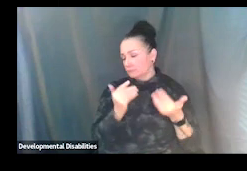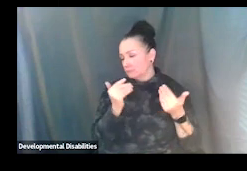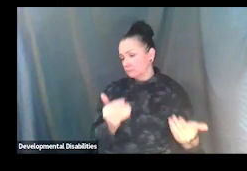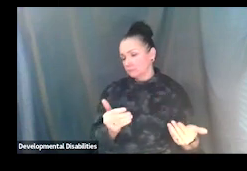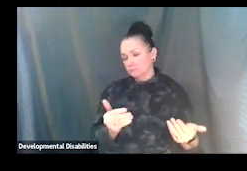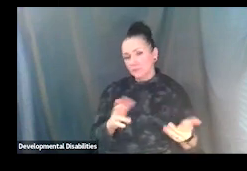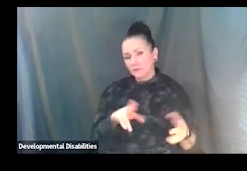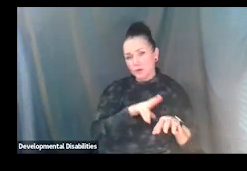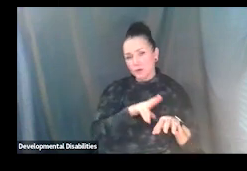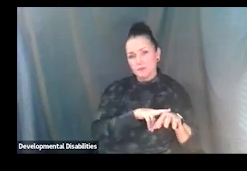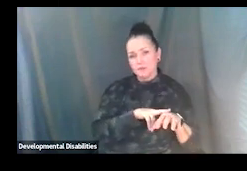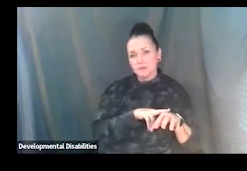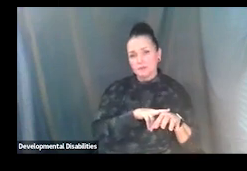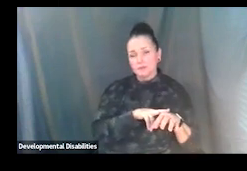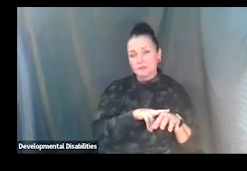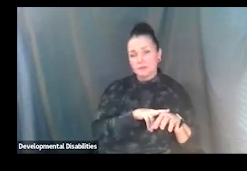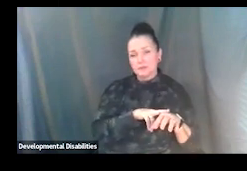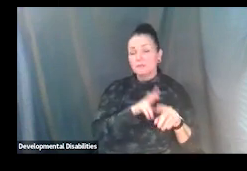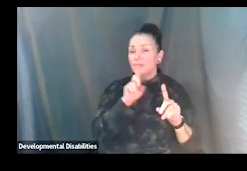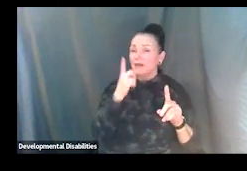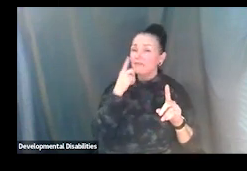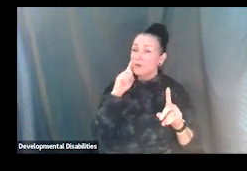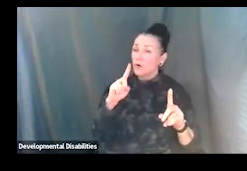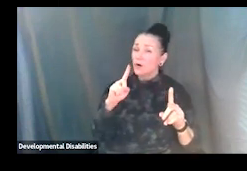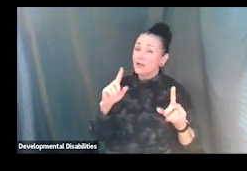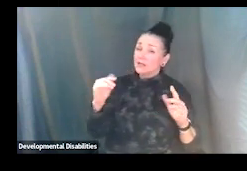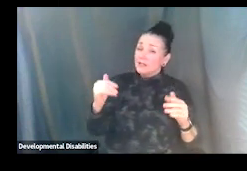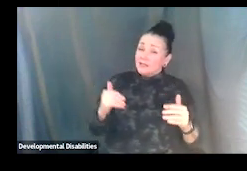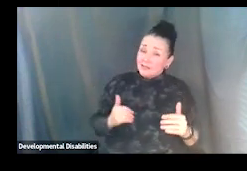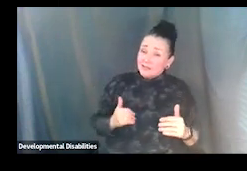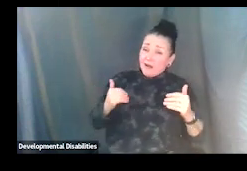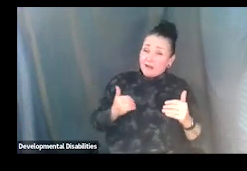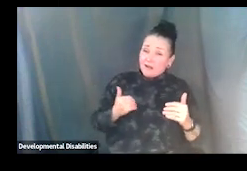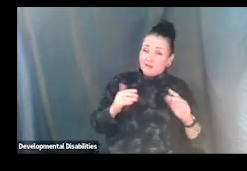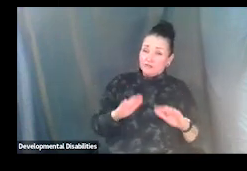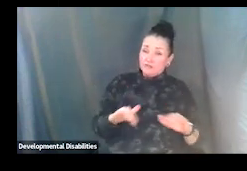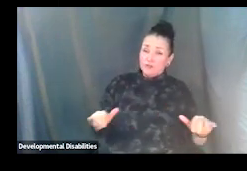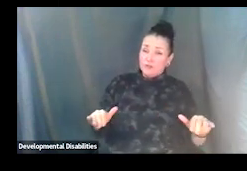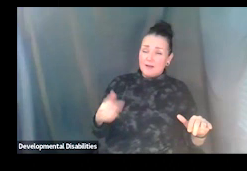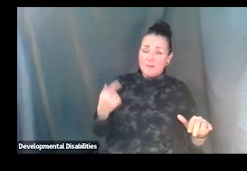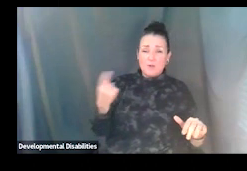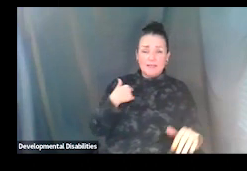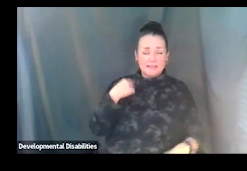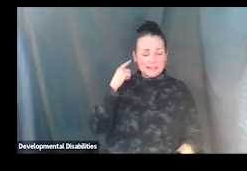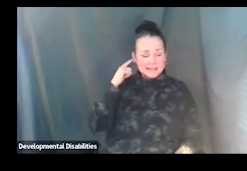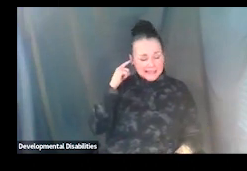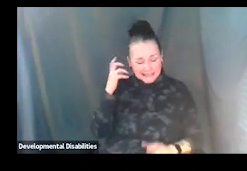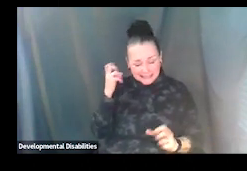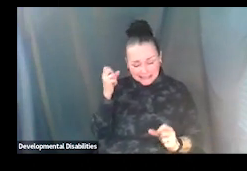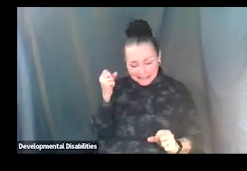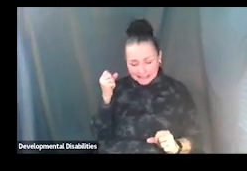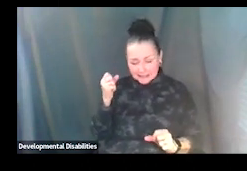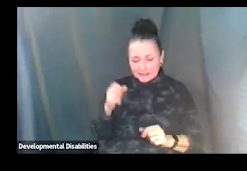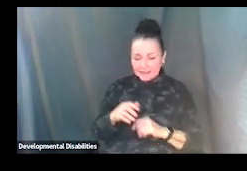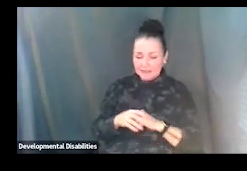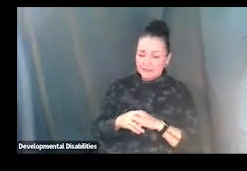myself, usually inside my head, but I don't have a younger age at which I would say no, I would never use medicine.